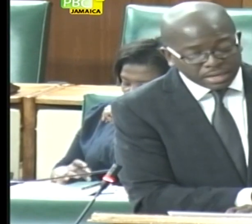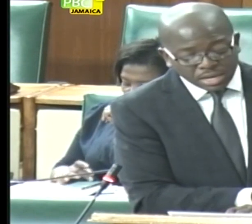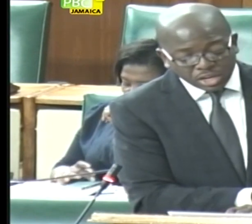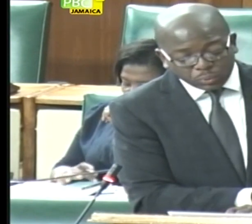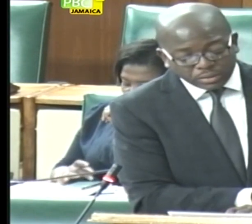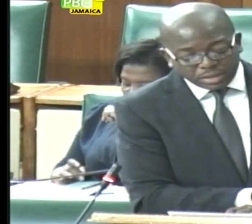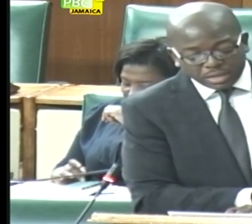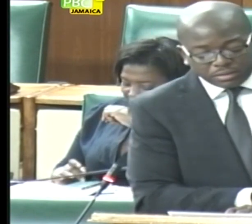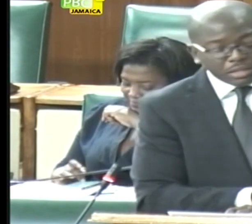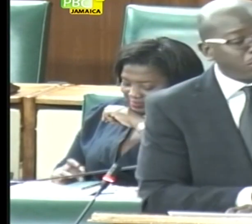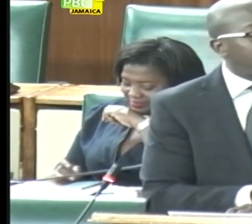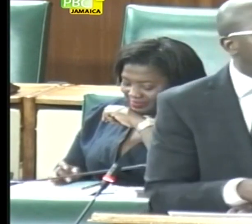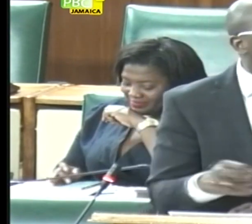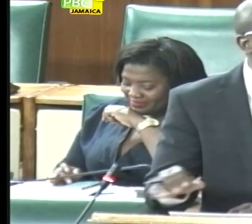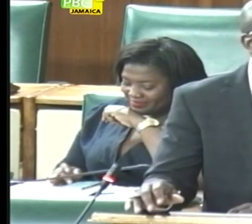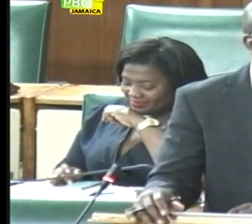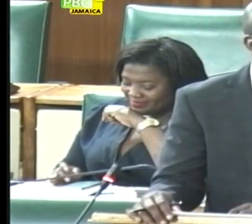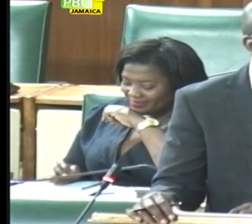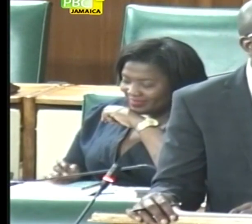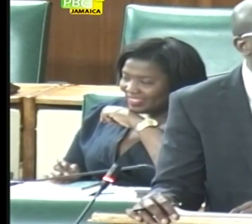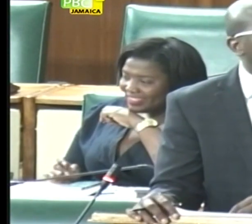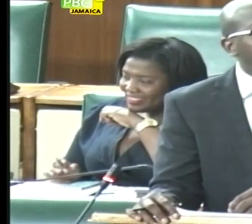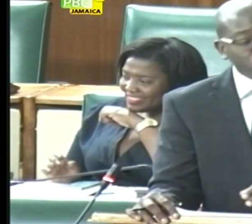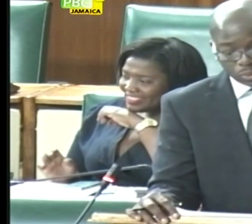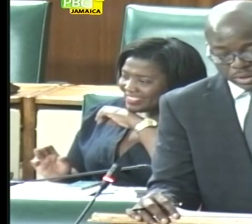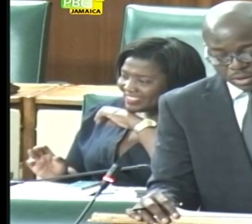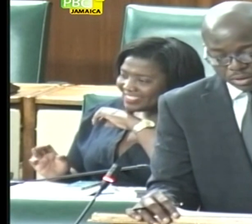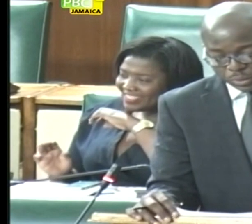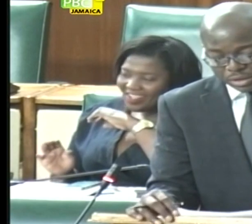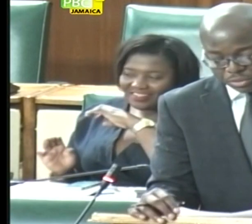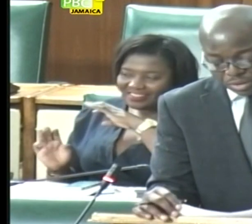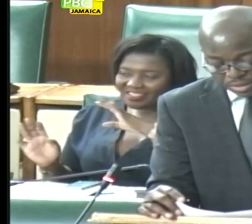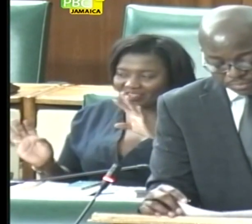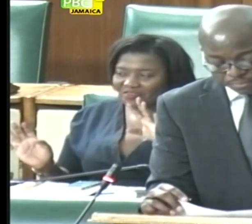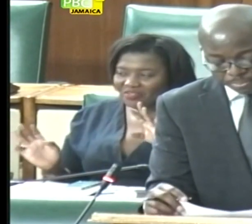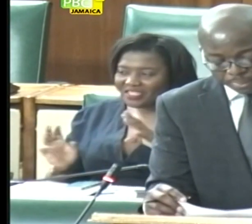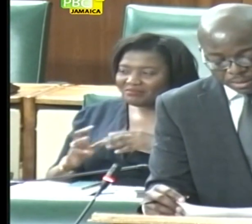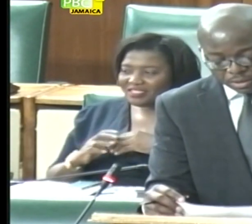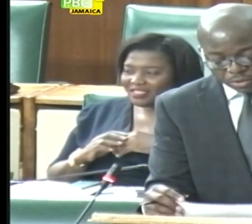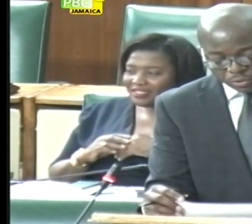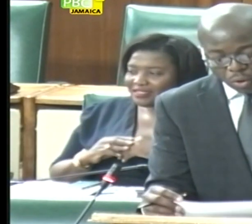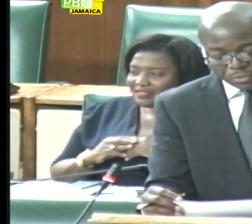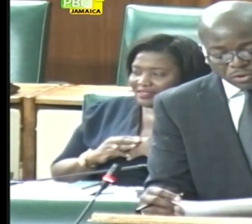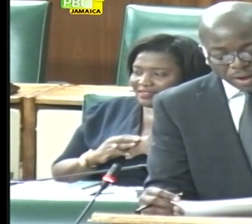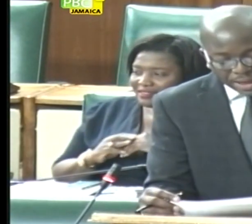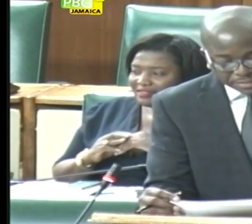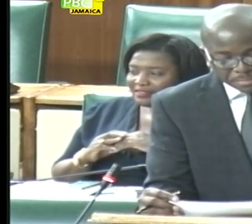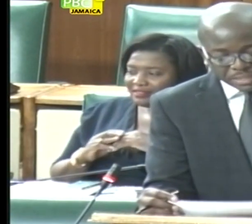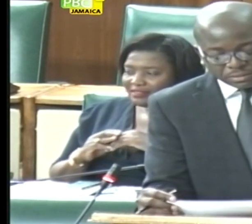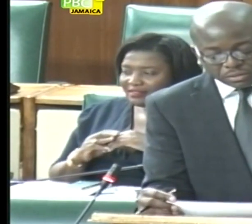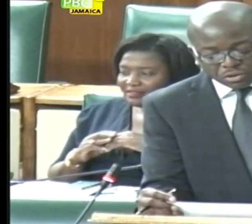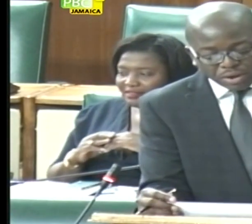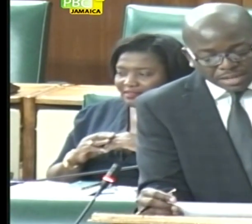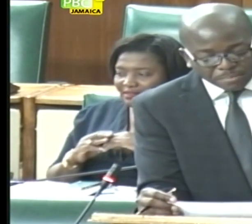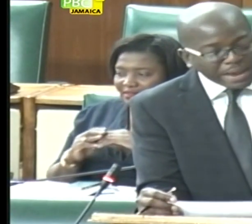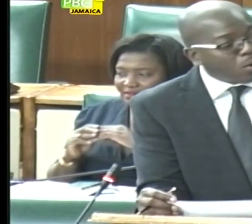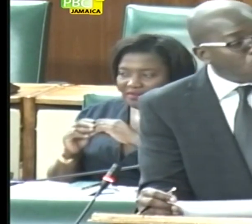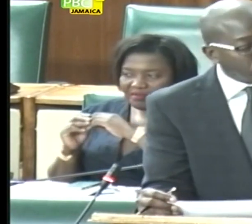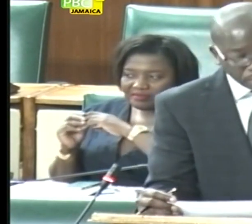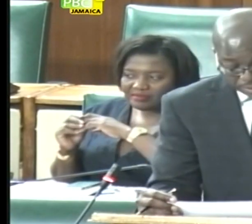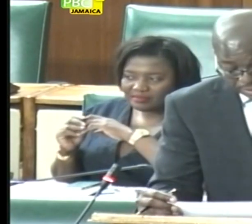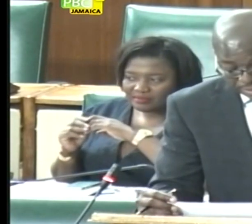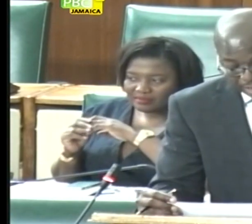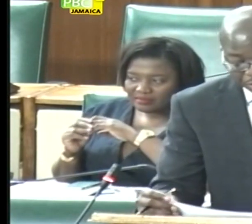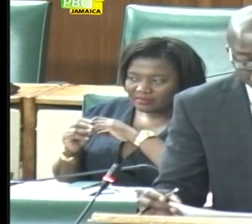July 2018 to the 30th of June 2023, to authorize the minister to grant by